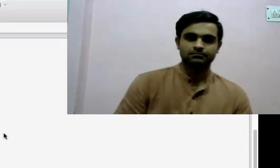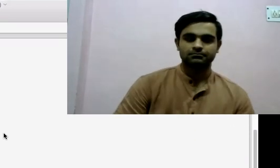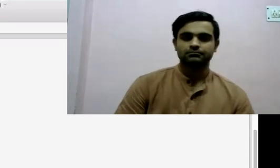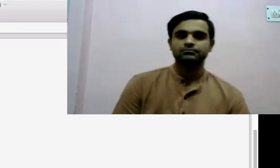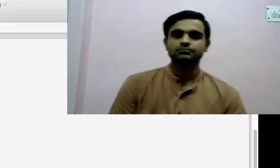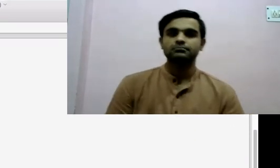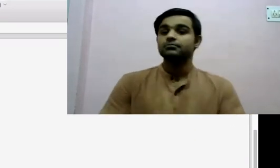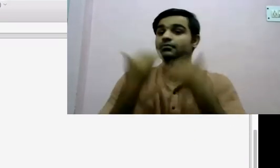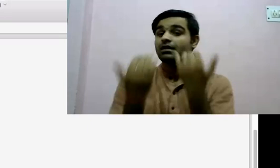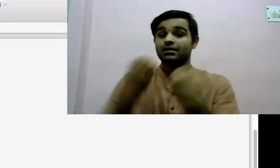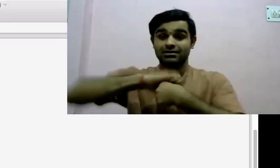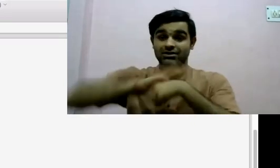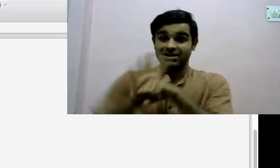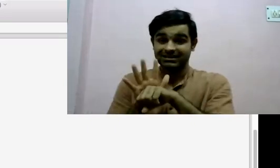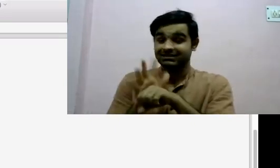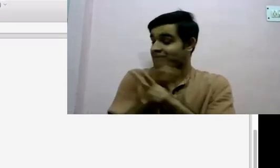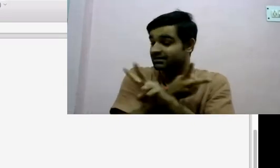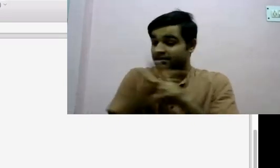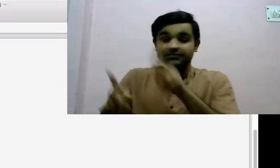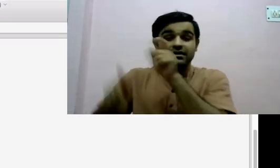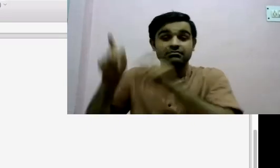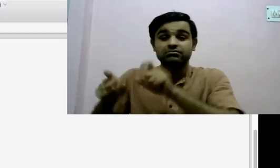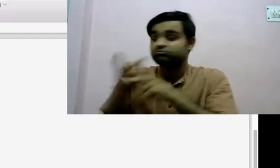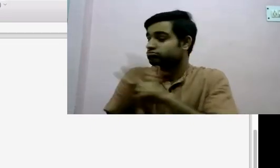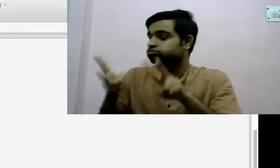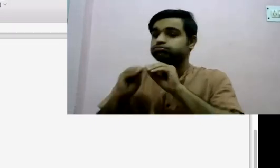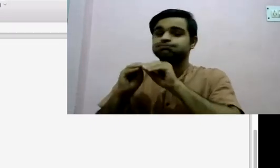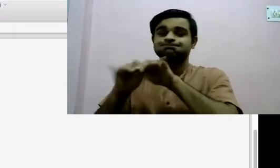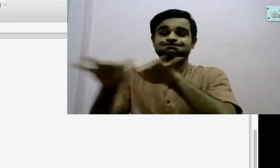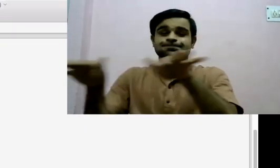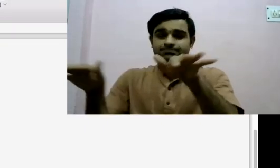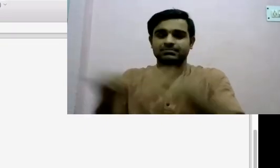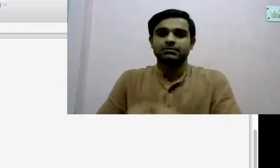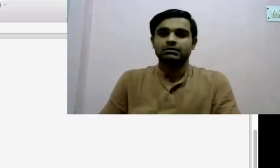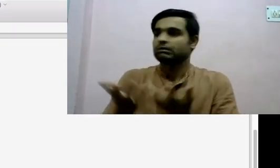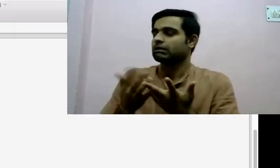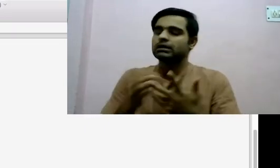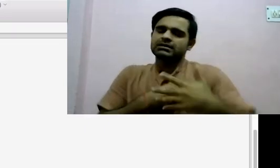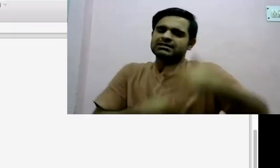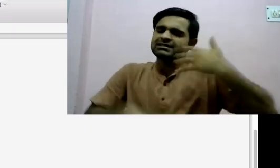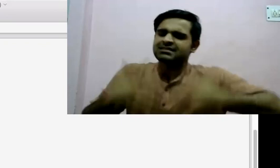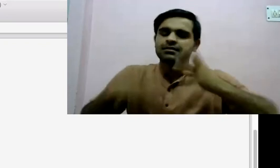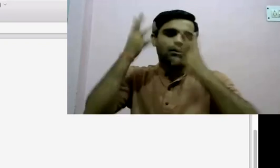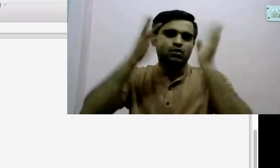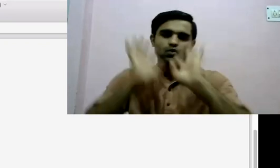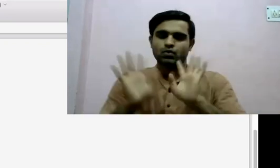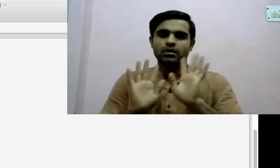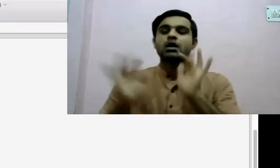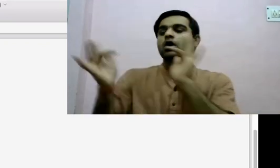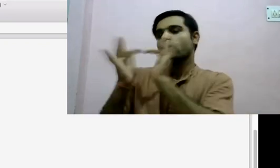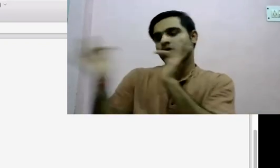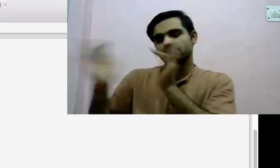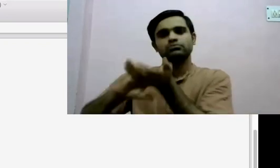Now, COVID affects different people differently. Do not panic. Contact a doctor.